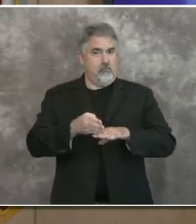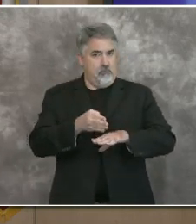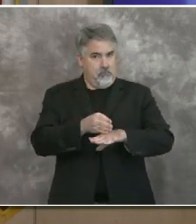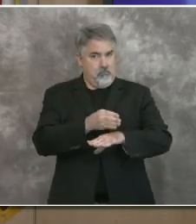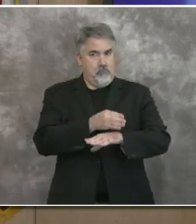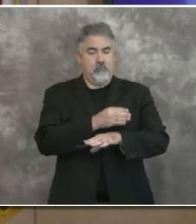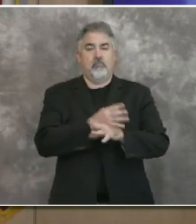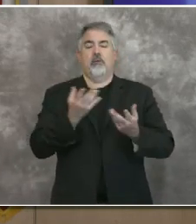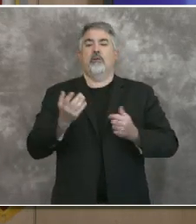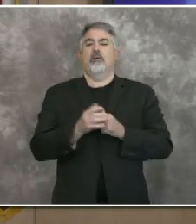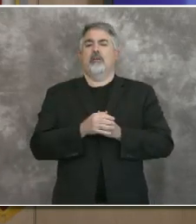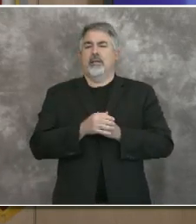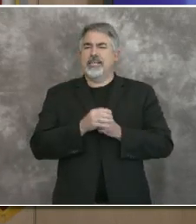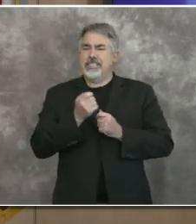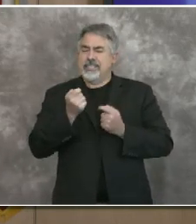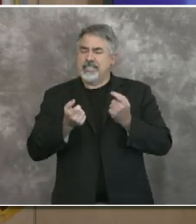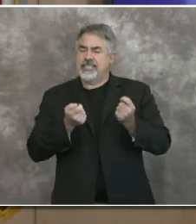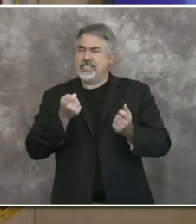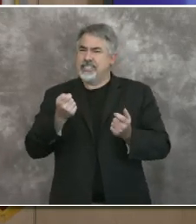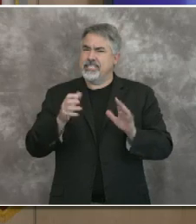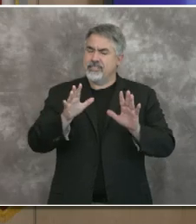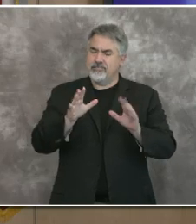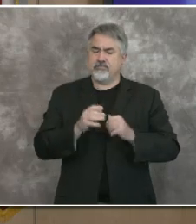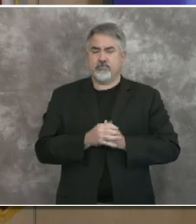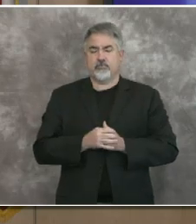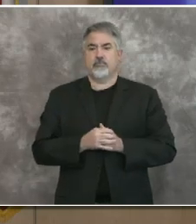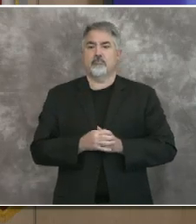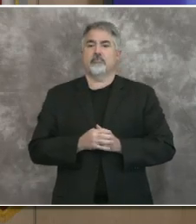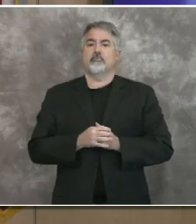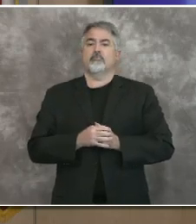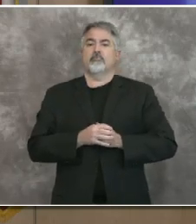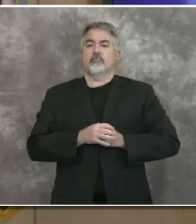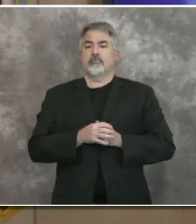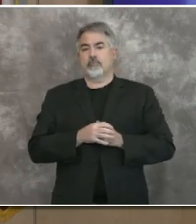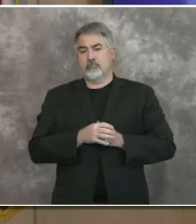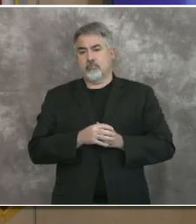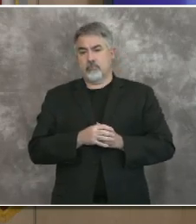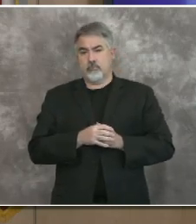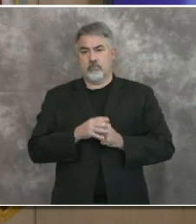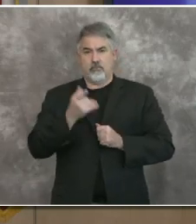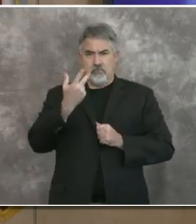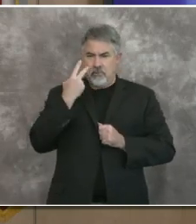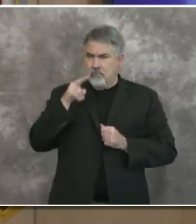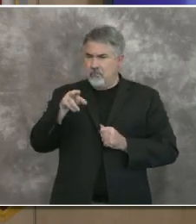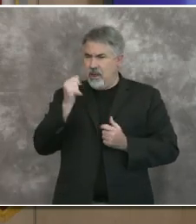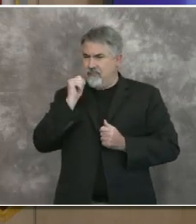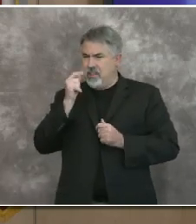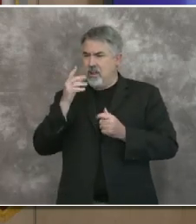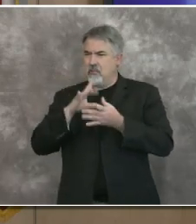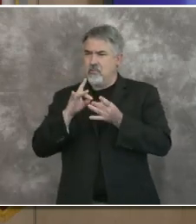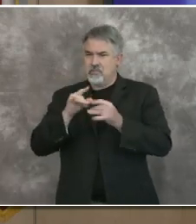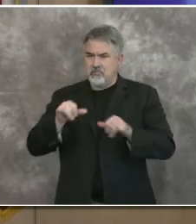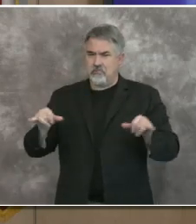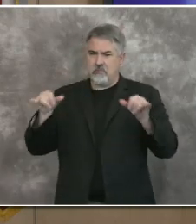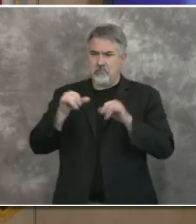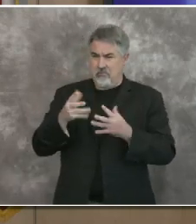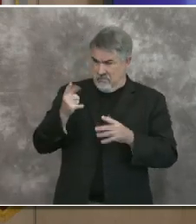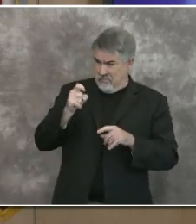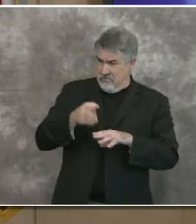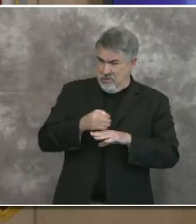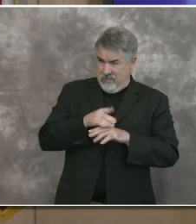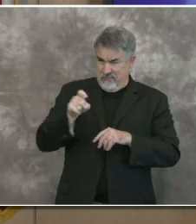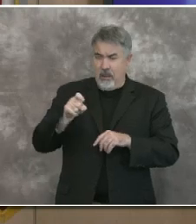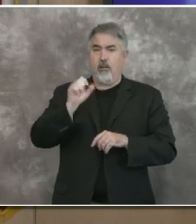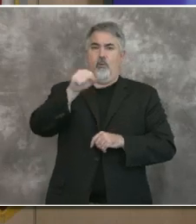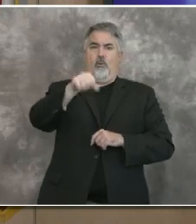bit by bit. I know you can't see this when you tune in each day, but behind the scenes, there's a lot of people working to get